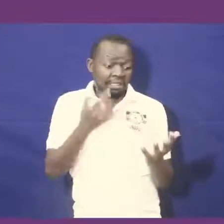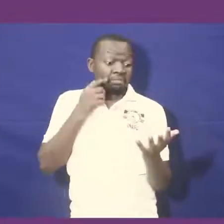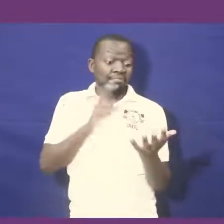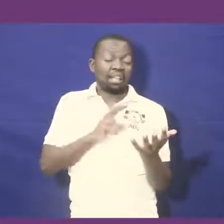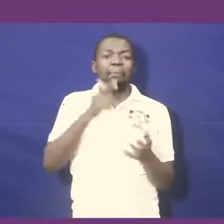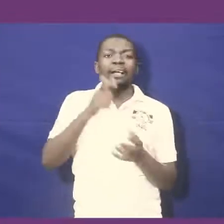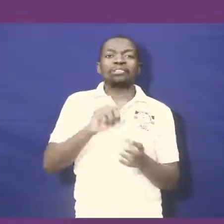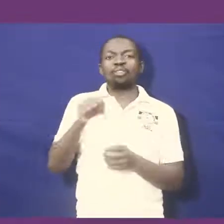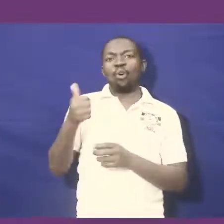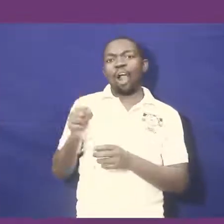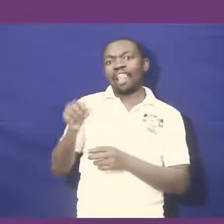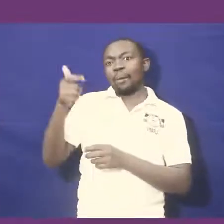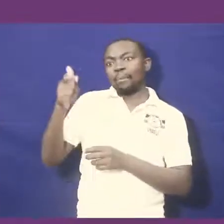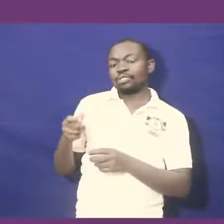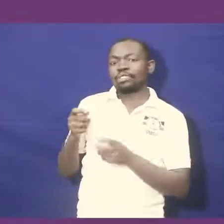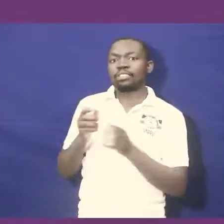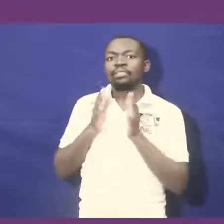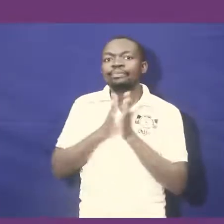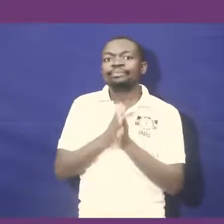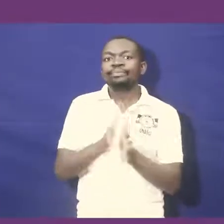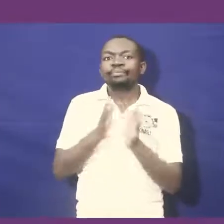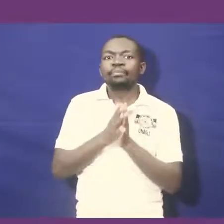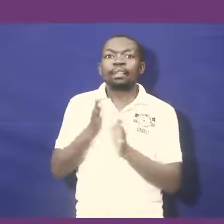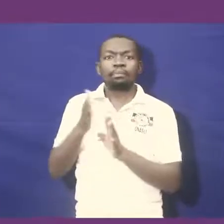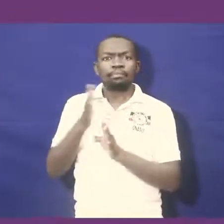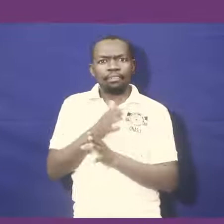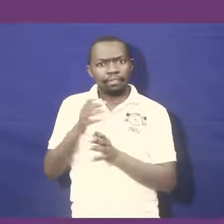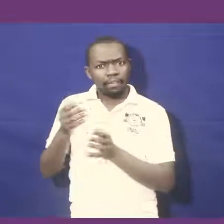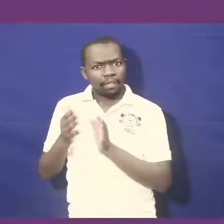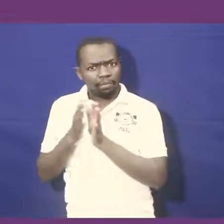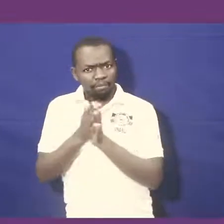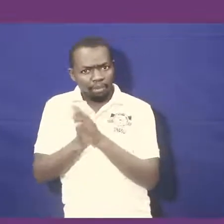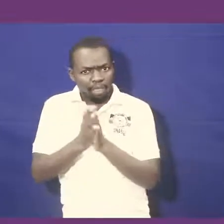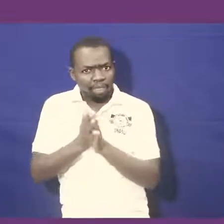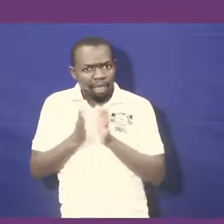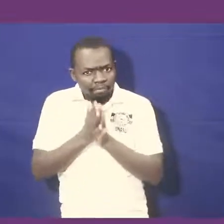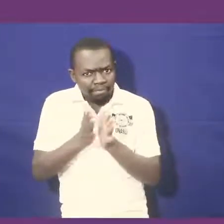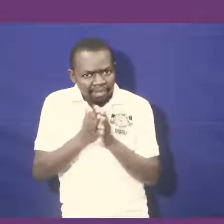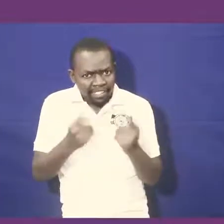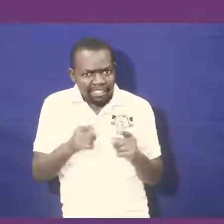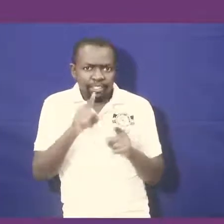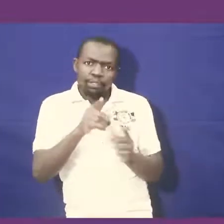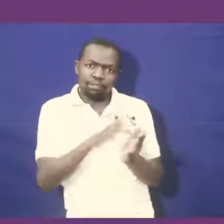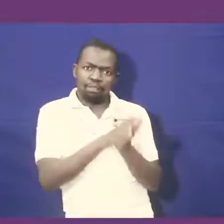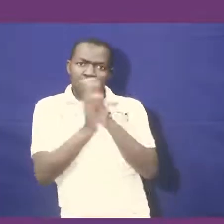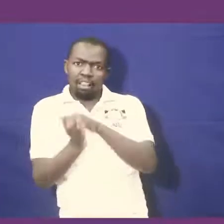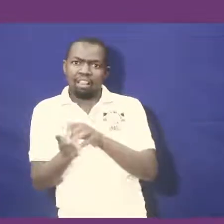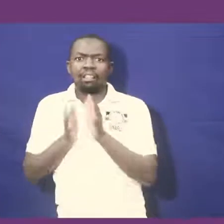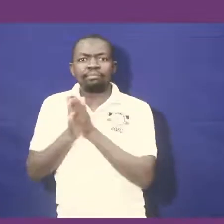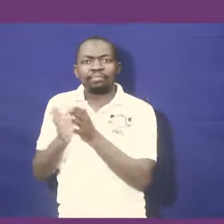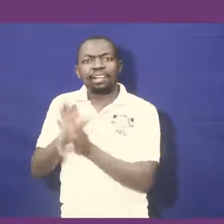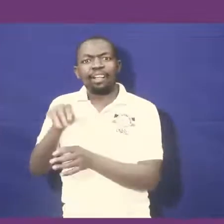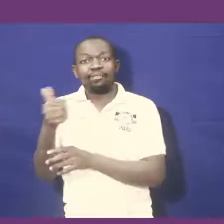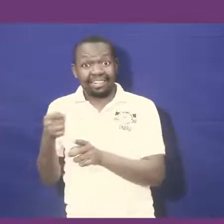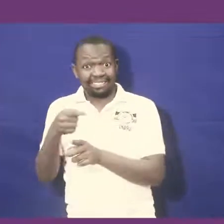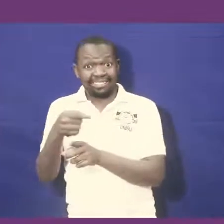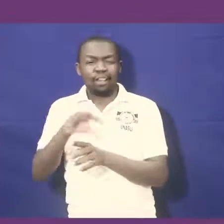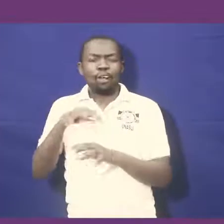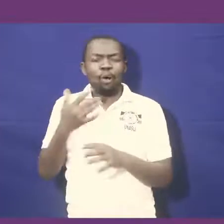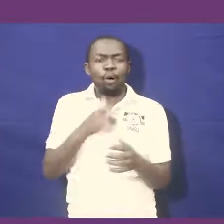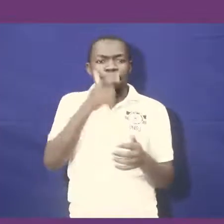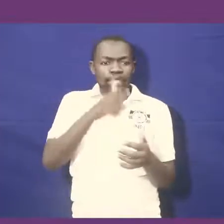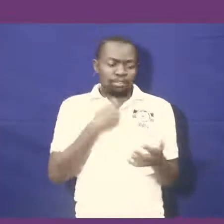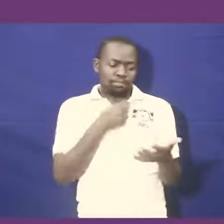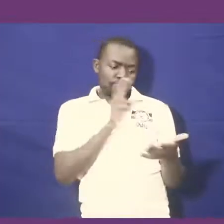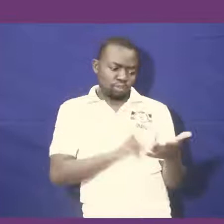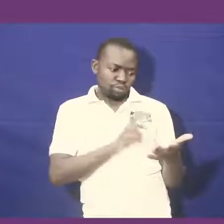Somebody tells you what he was told, or somebody tells you what he read in a